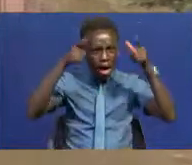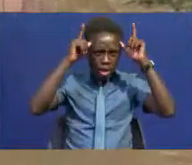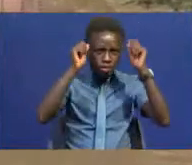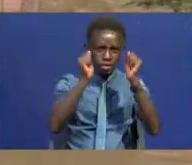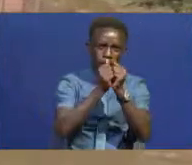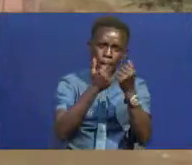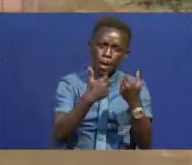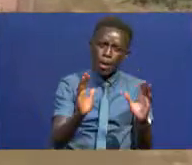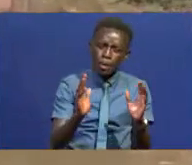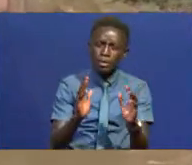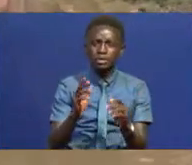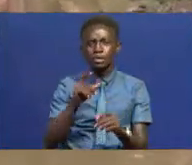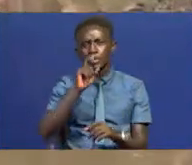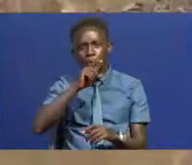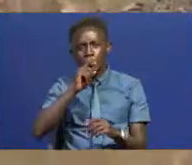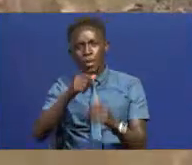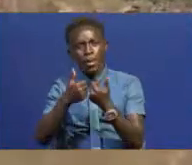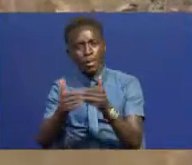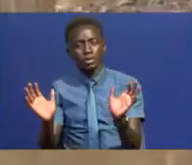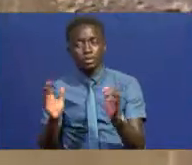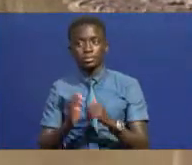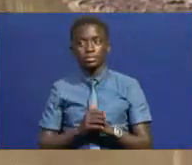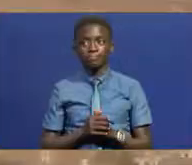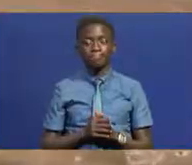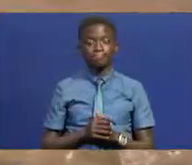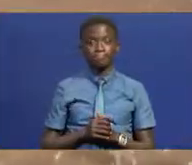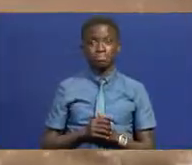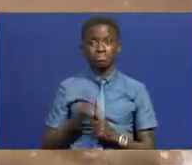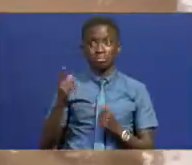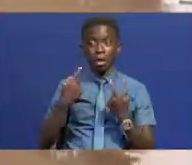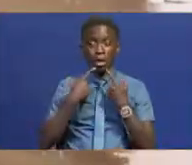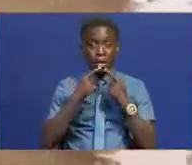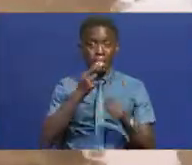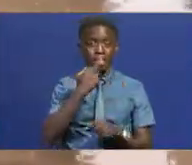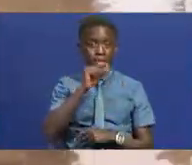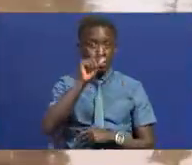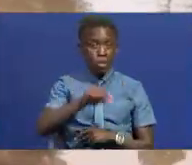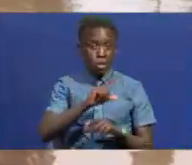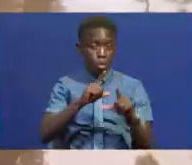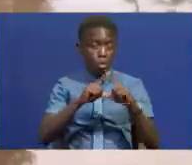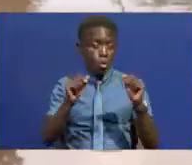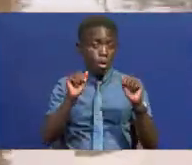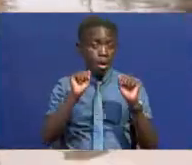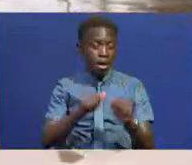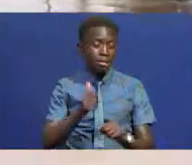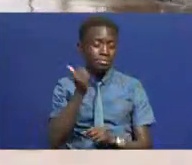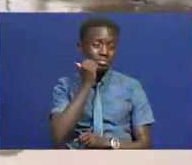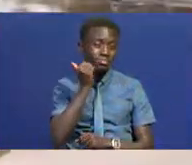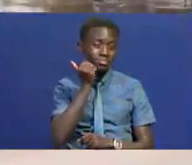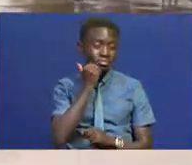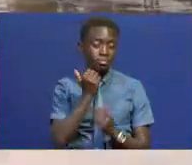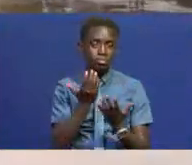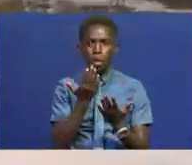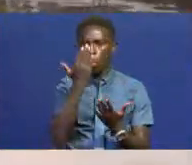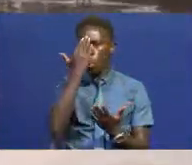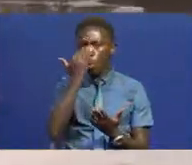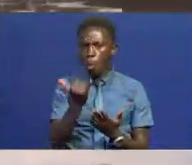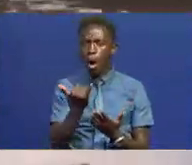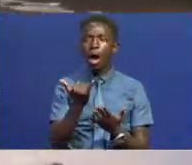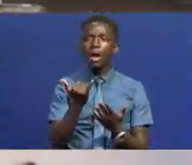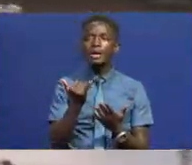their report is warning of a possible outbreak of waterborne diseases as over 100 pit latrines have already been submerged in the